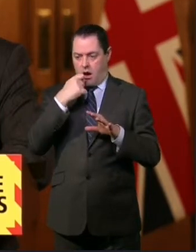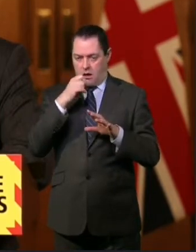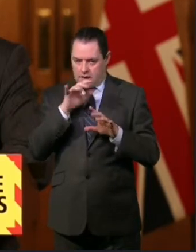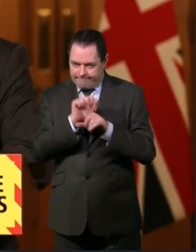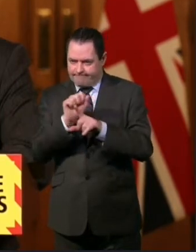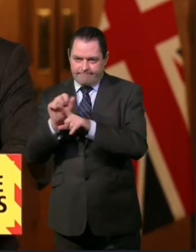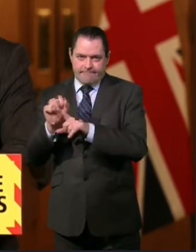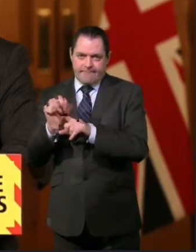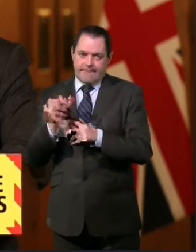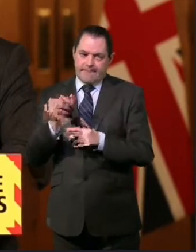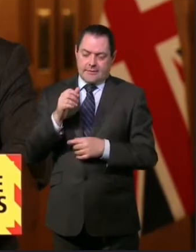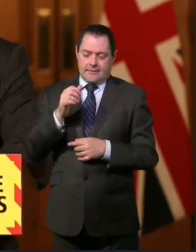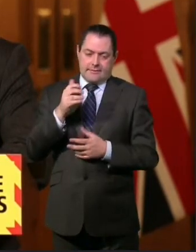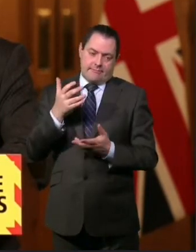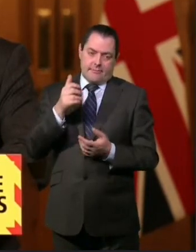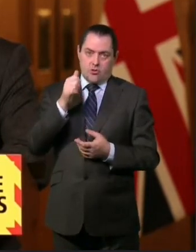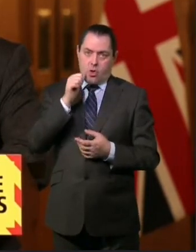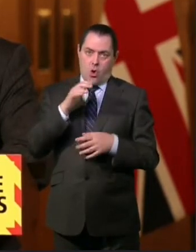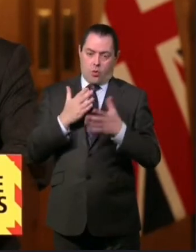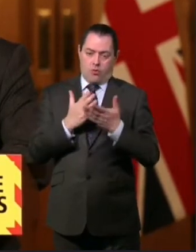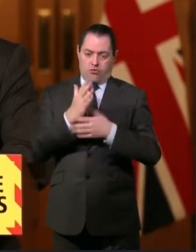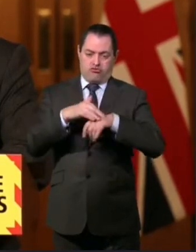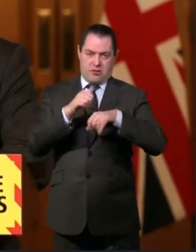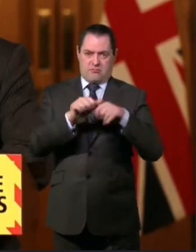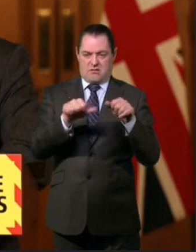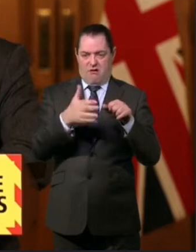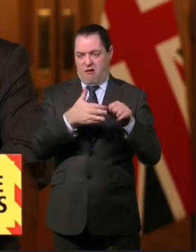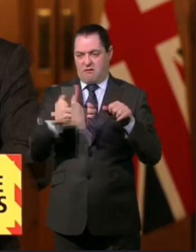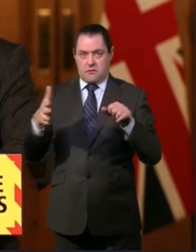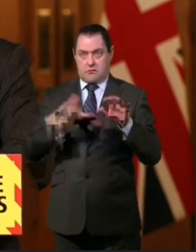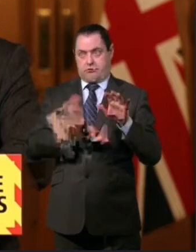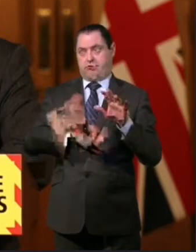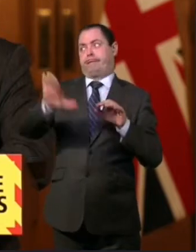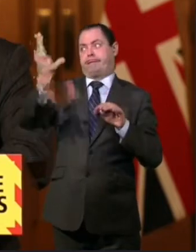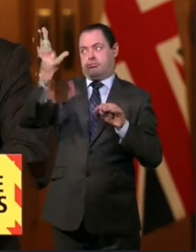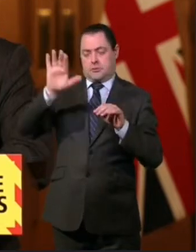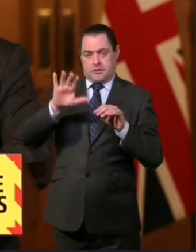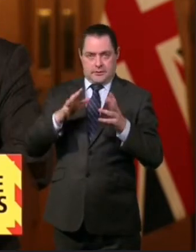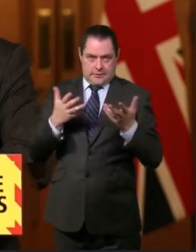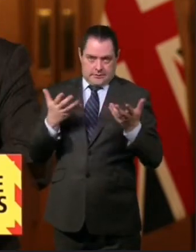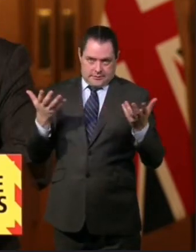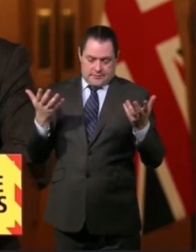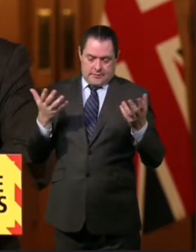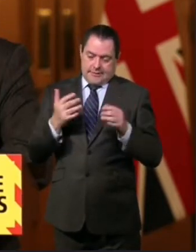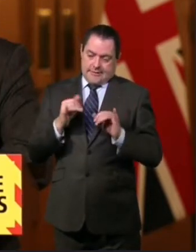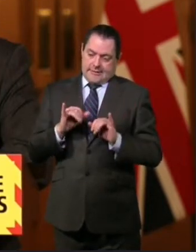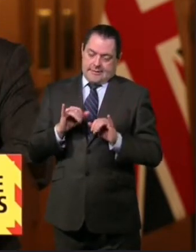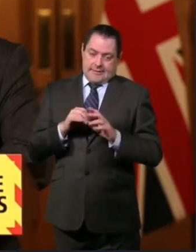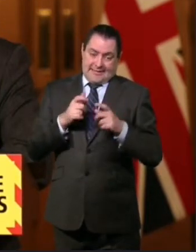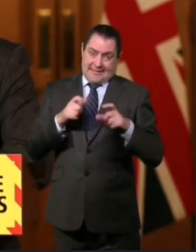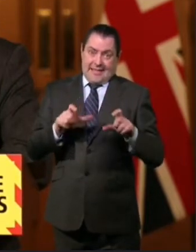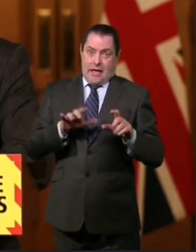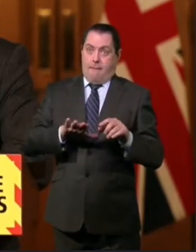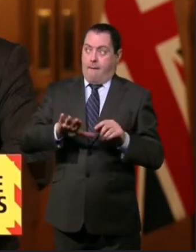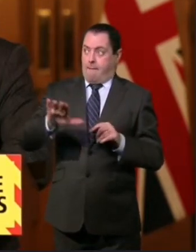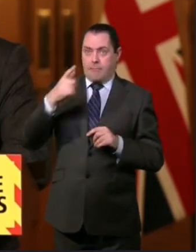the Christmas period and afterwards, and which is sadly still going on as a result of the new